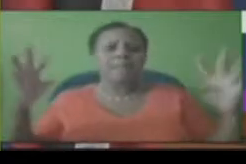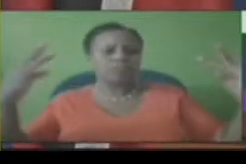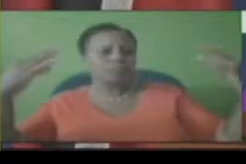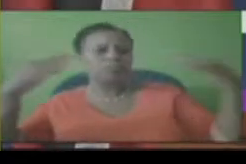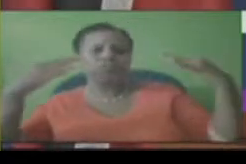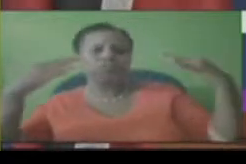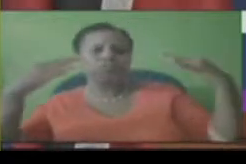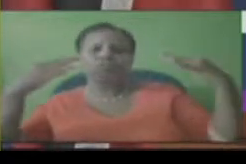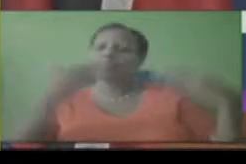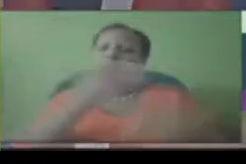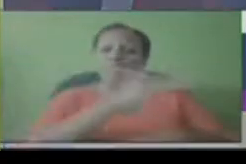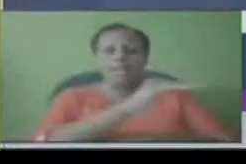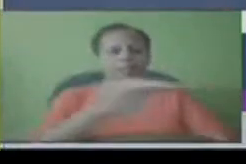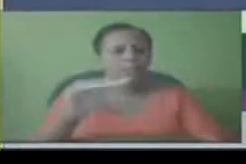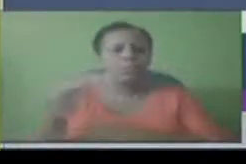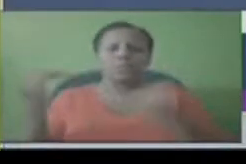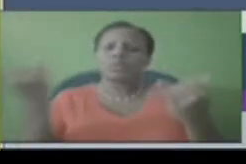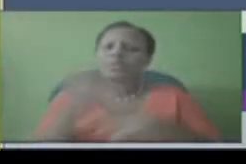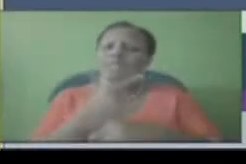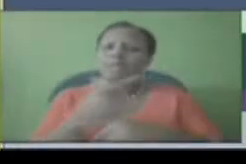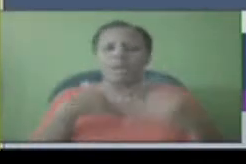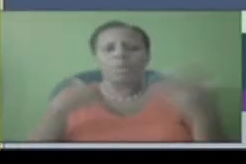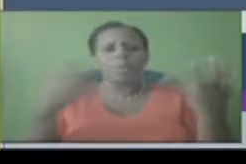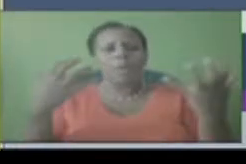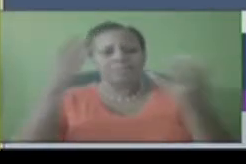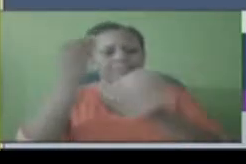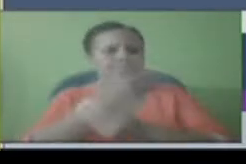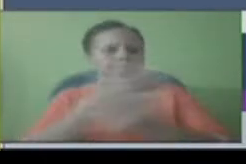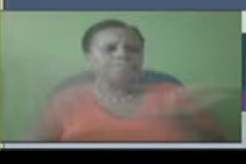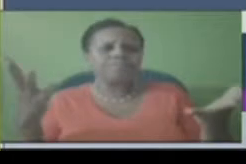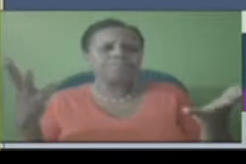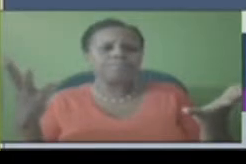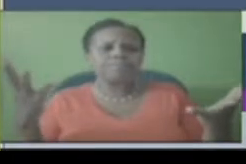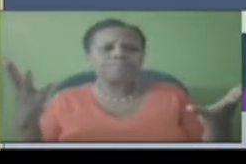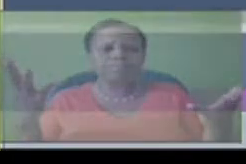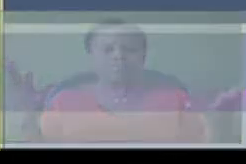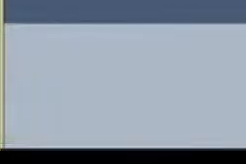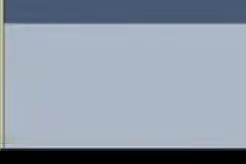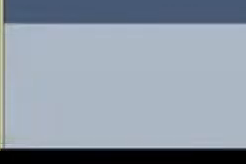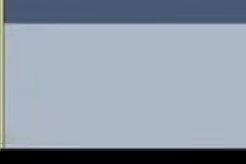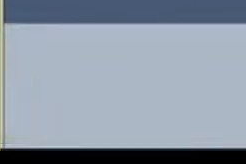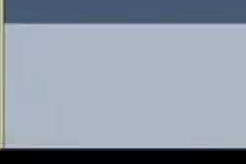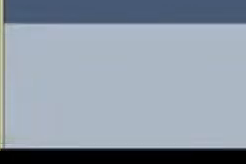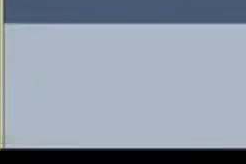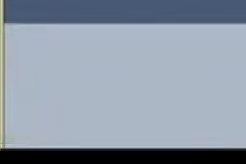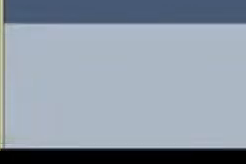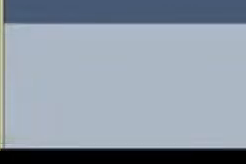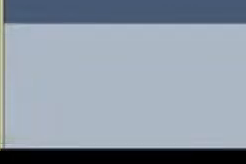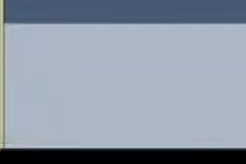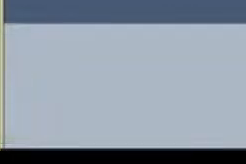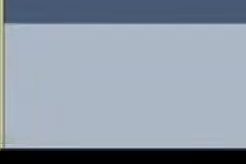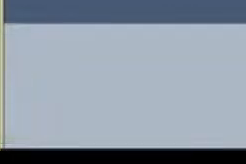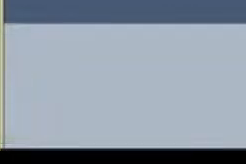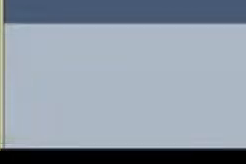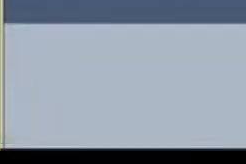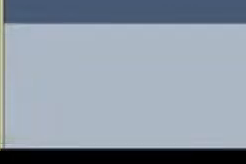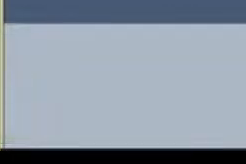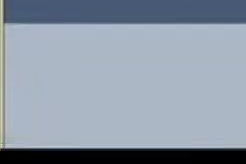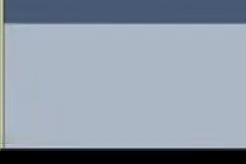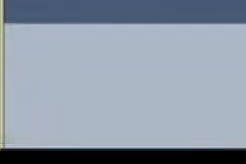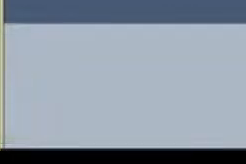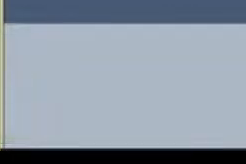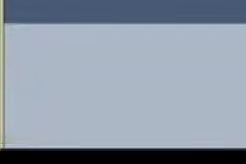a status update on the status of the hospitals within the parallel healthcare system as of 8 a.m. on July